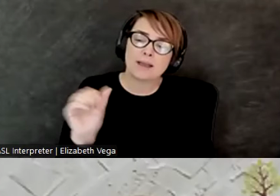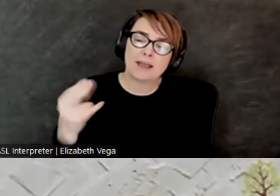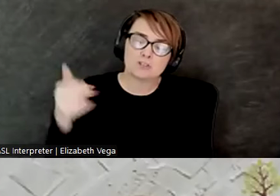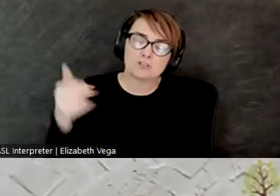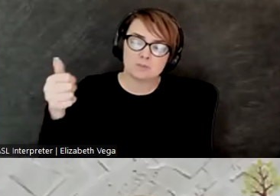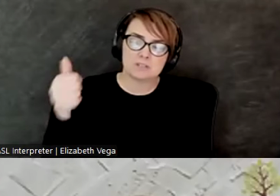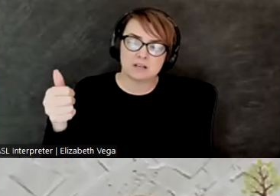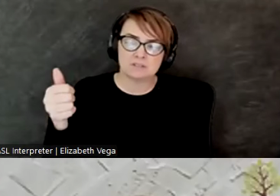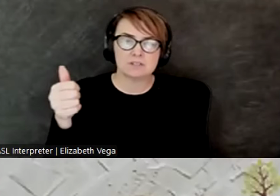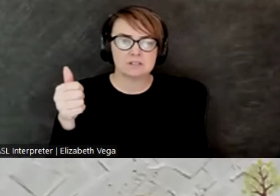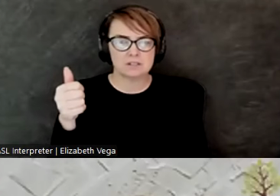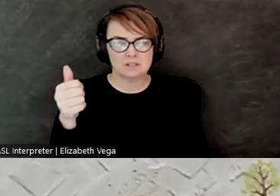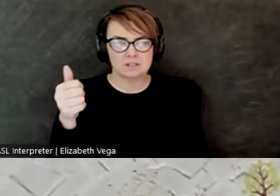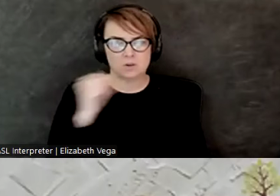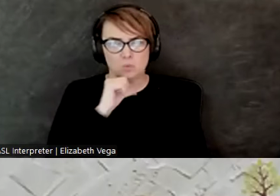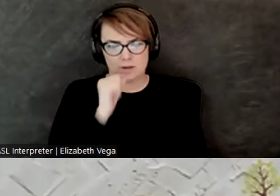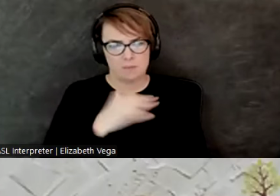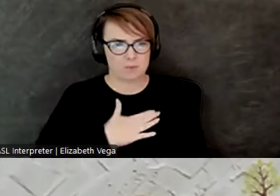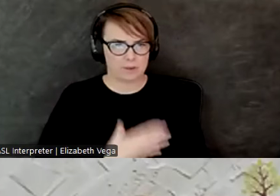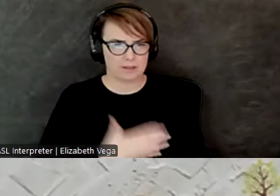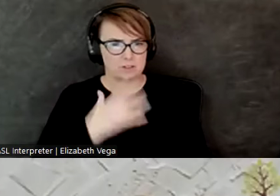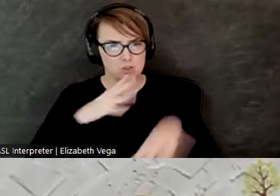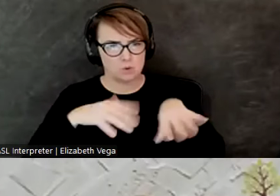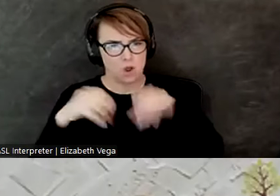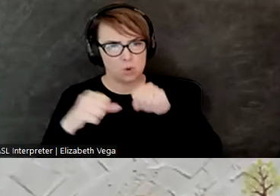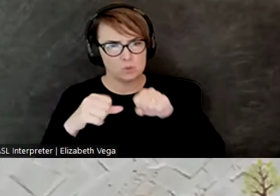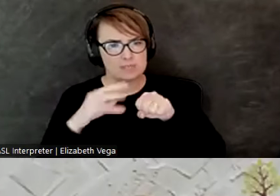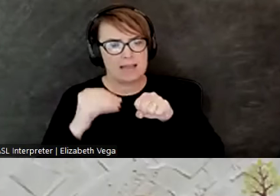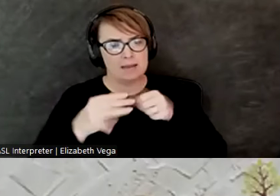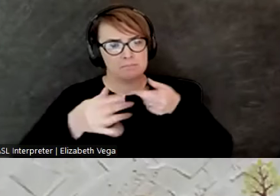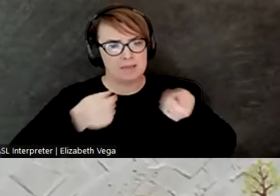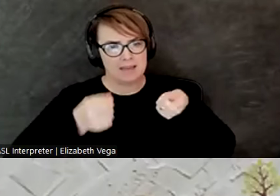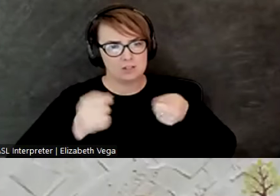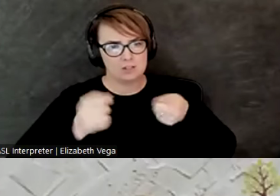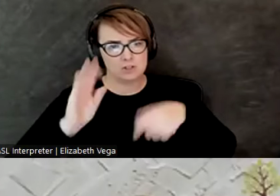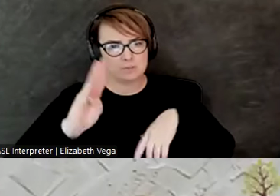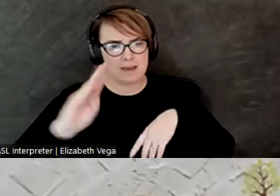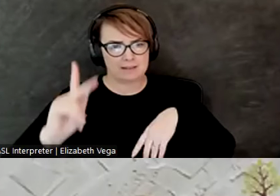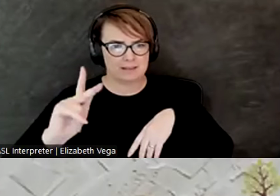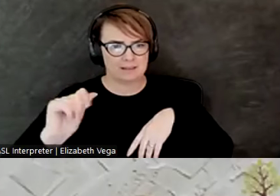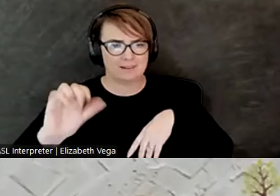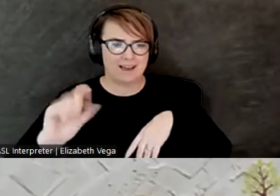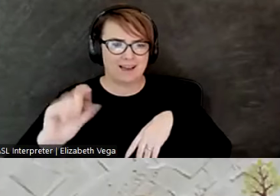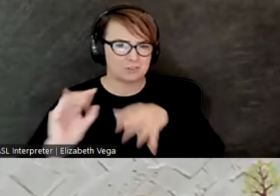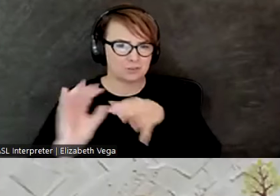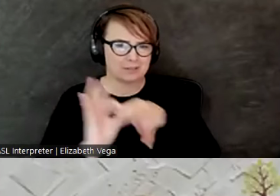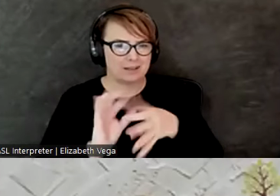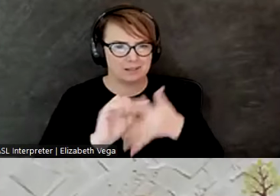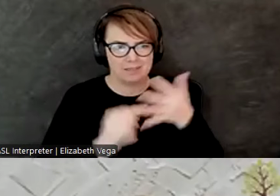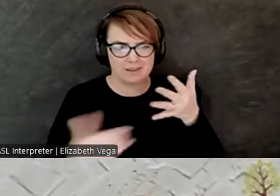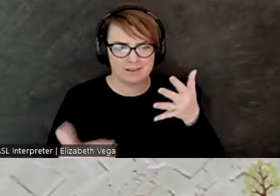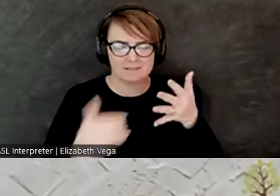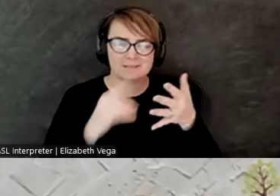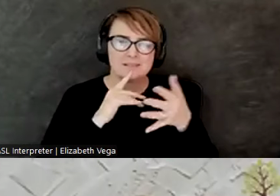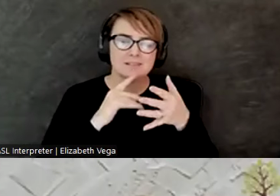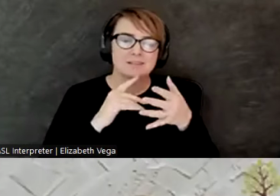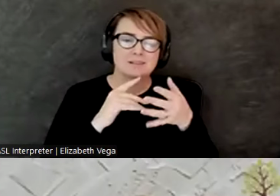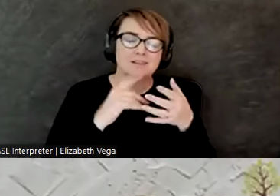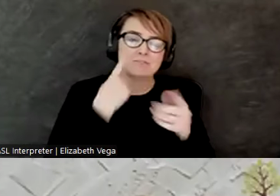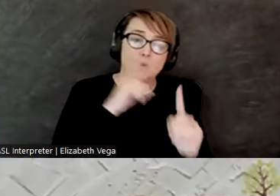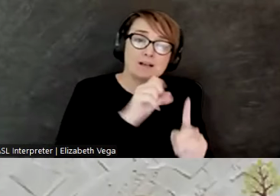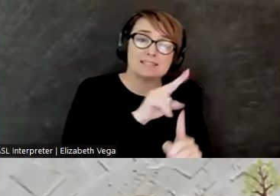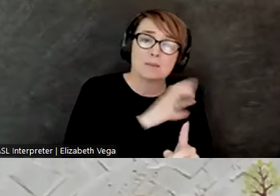sort of host and manage the Bagley Keene related aspects of a subcommittee that is large